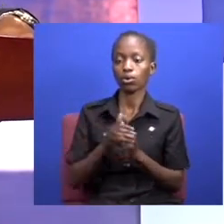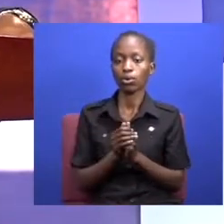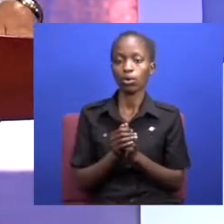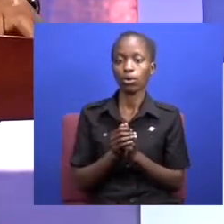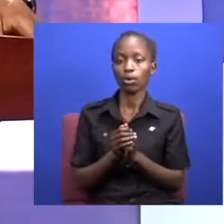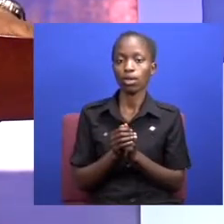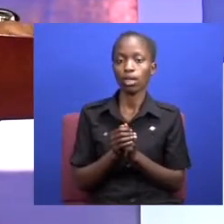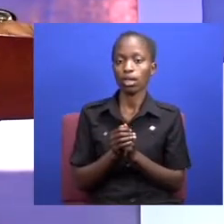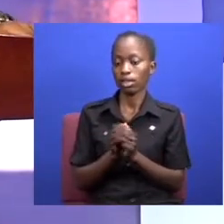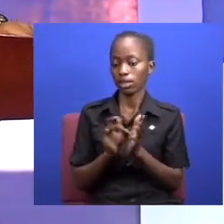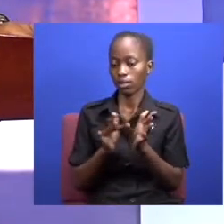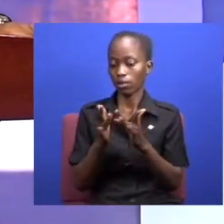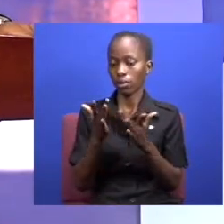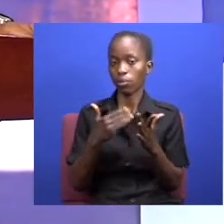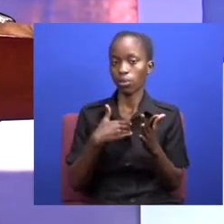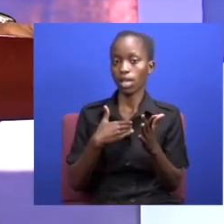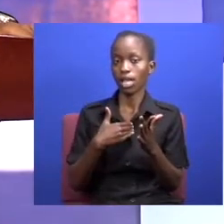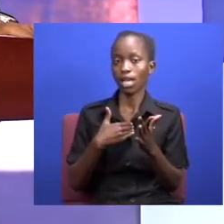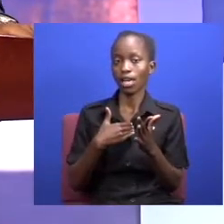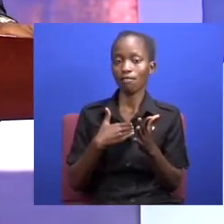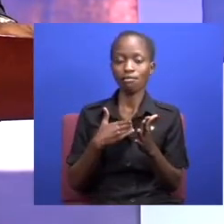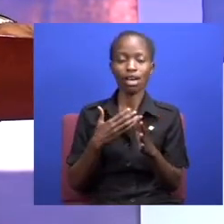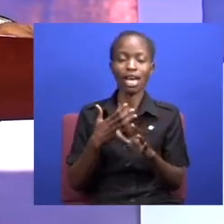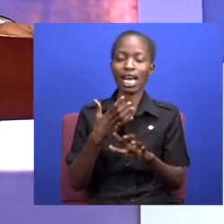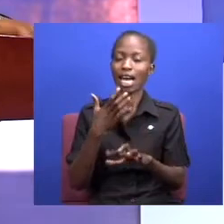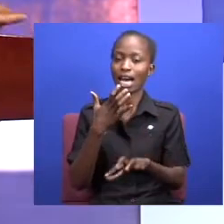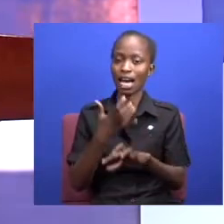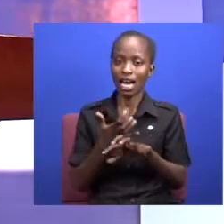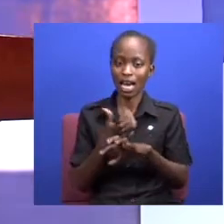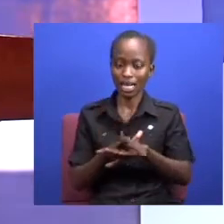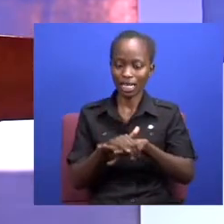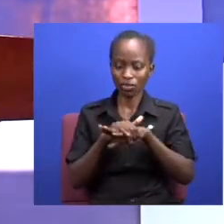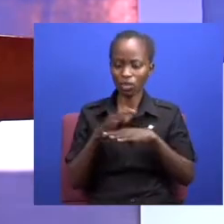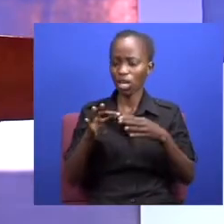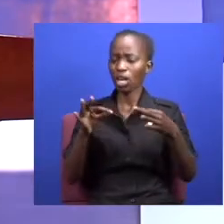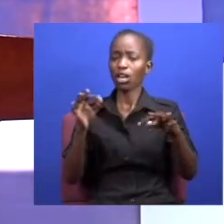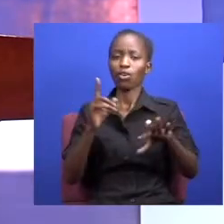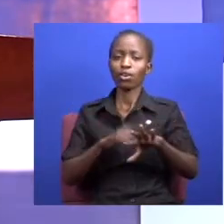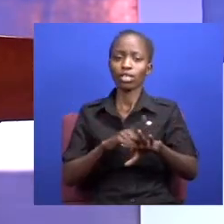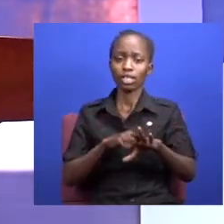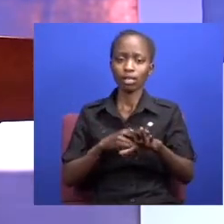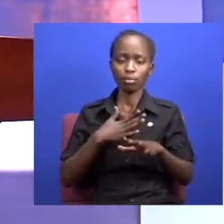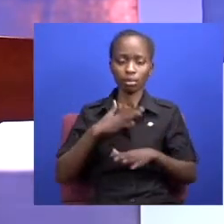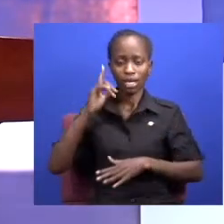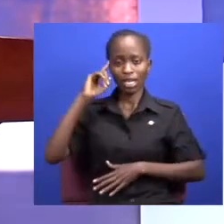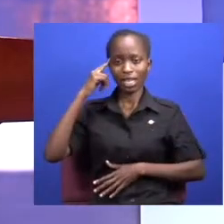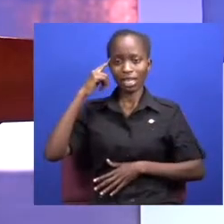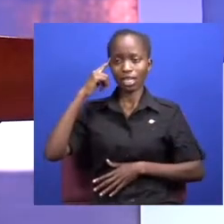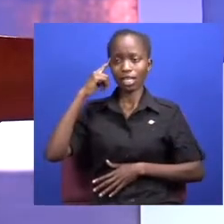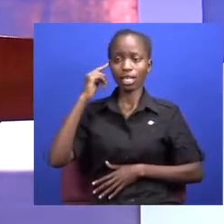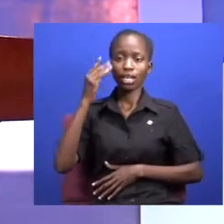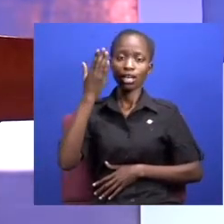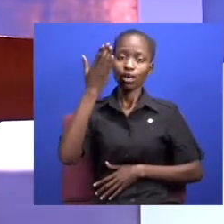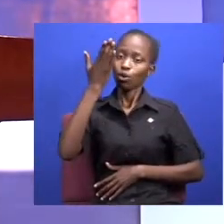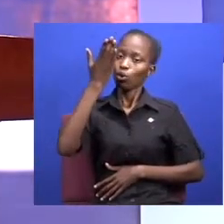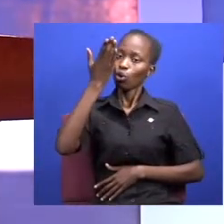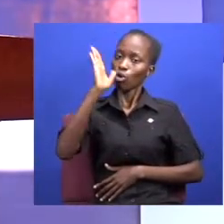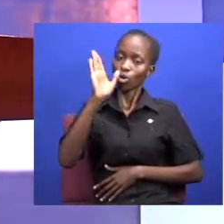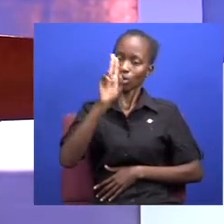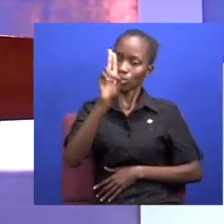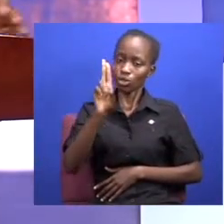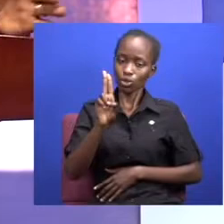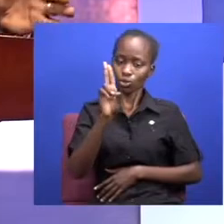was the King James Bible. And so for a long time, I used to think that God speaks in sentences